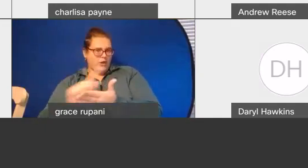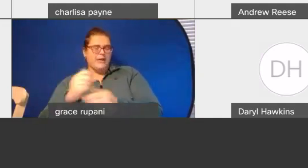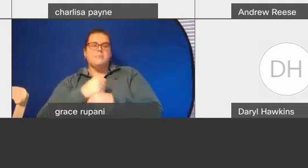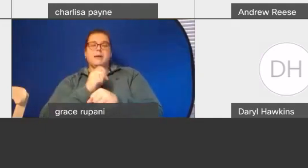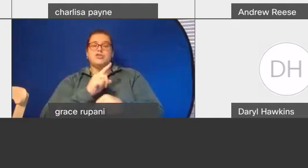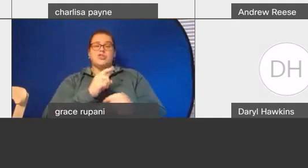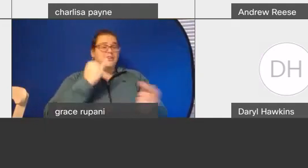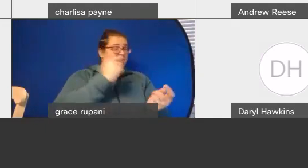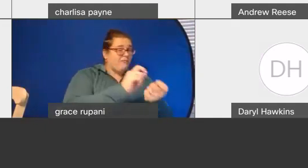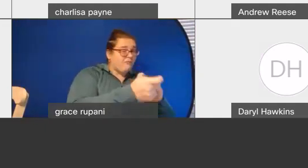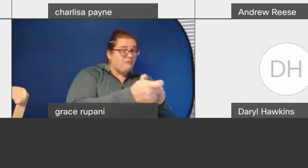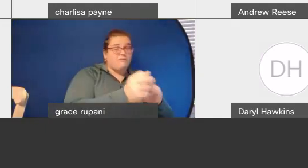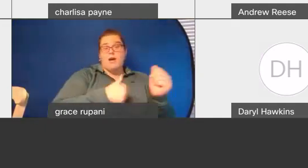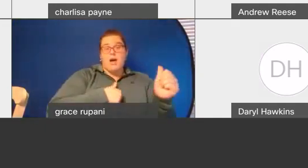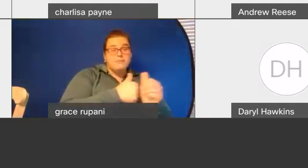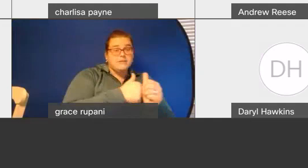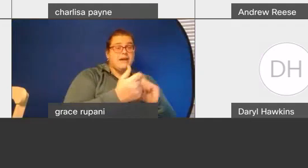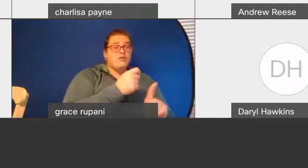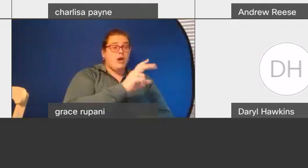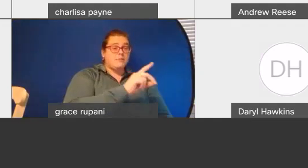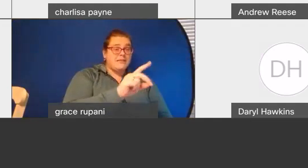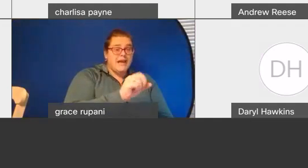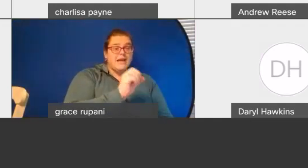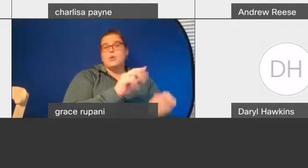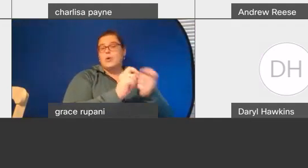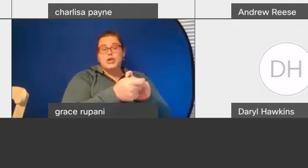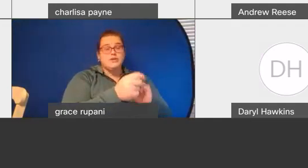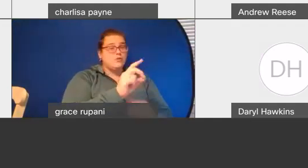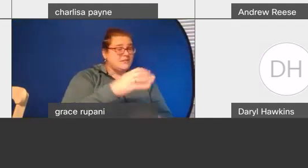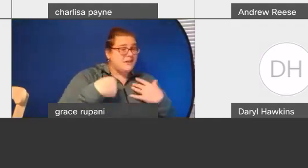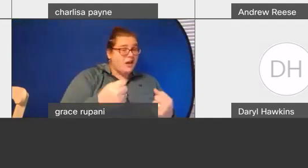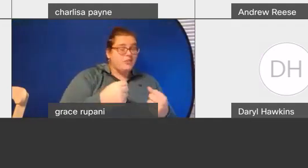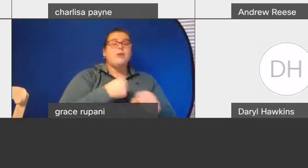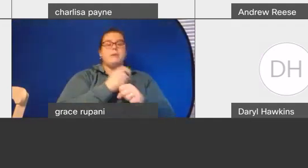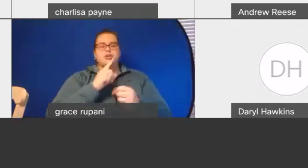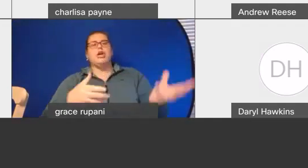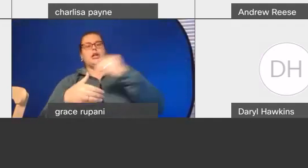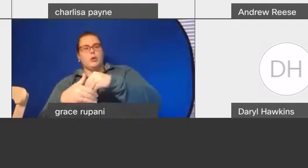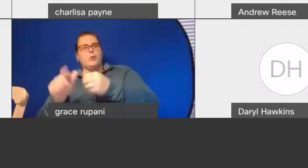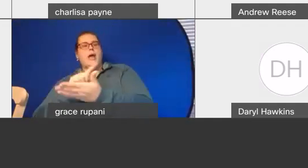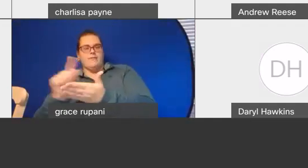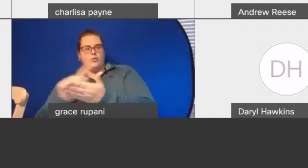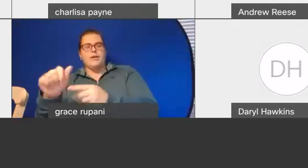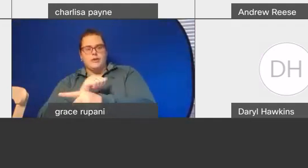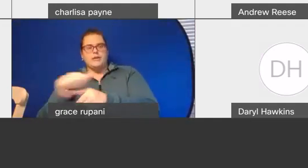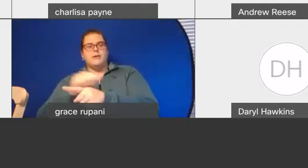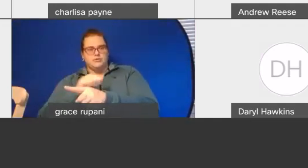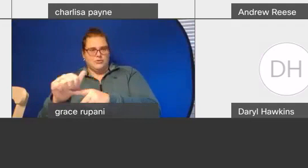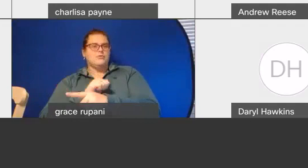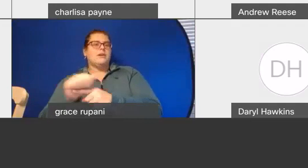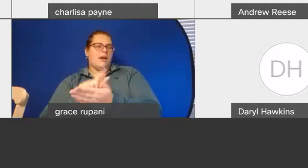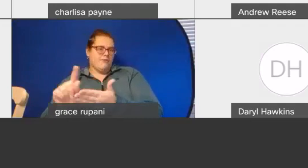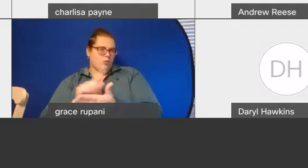included from DC Health or DDS, as well as to just make sure that staff are doing what is needed and do have the understanding of what is